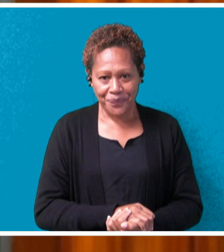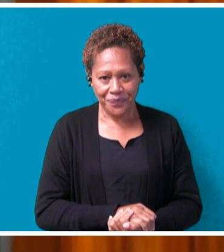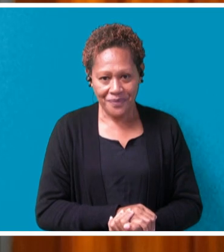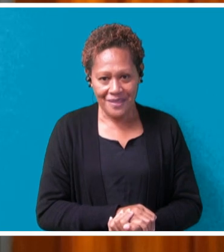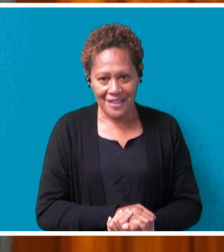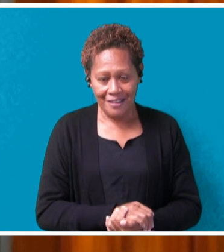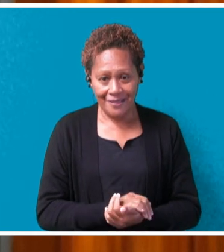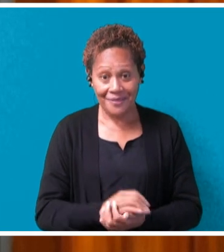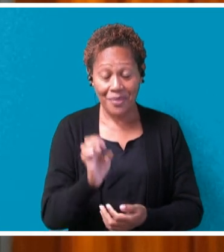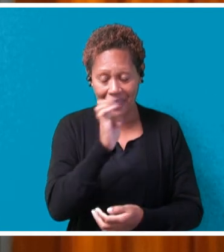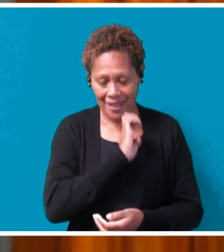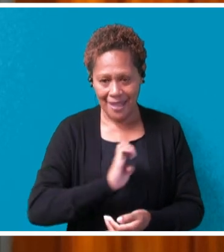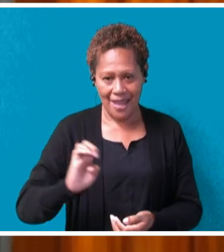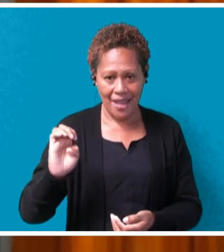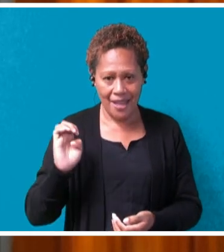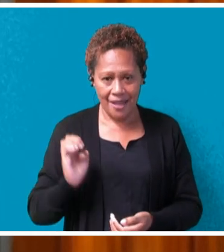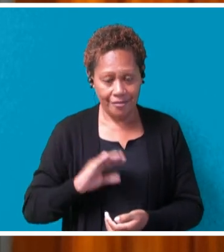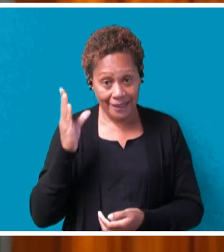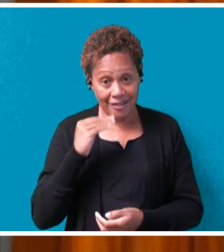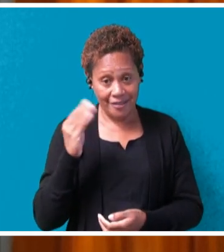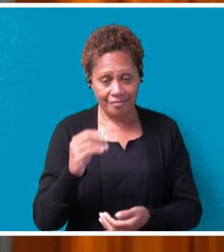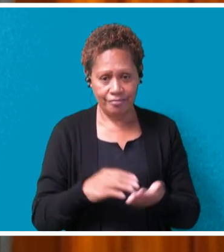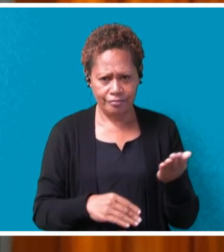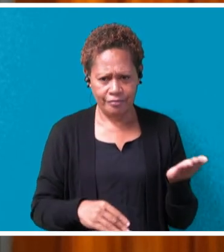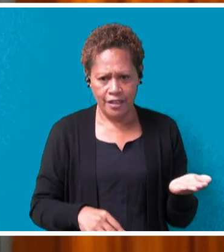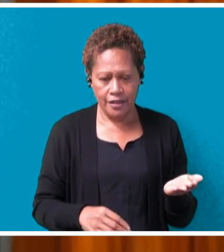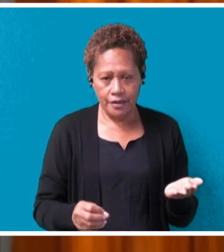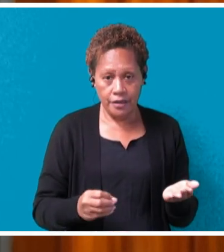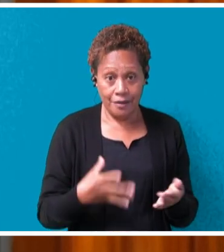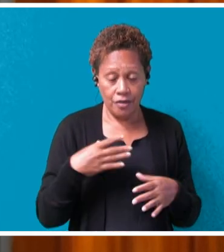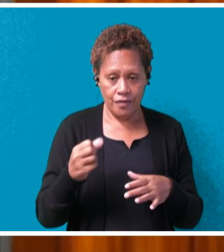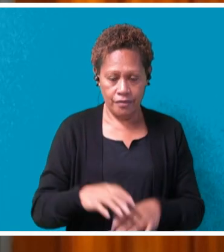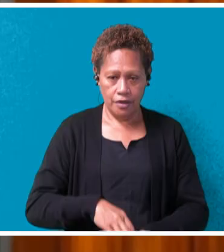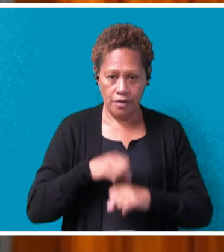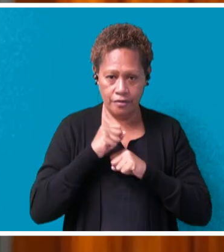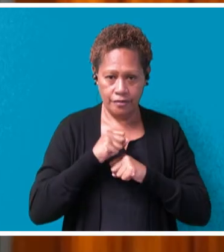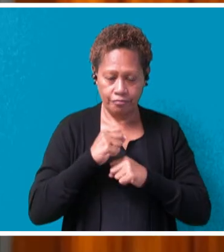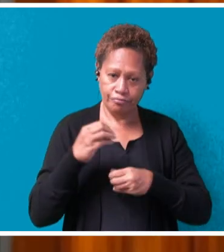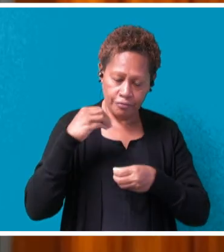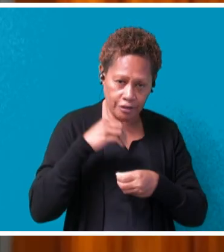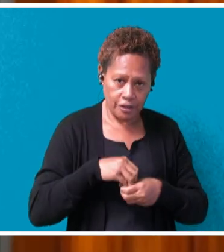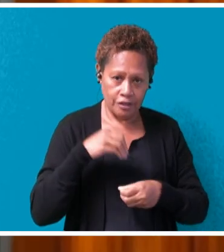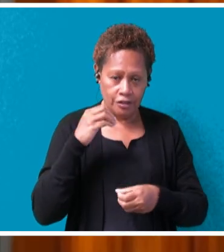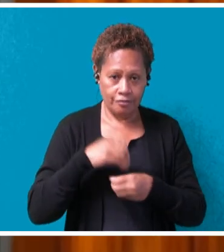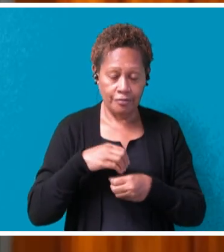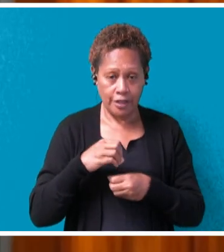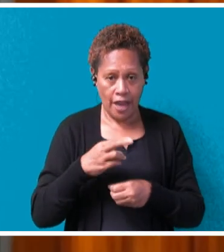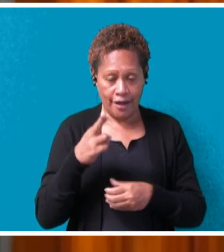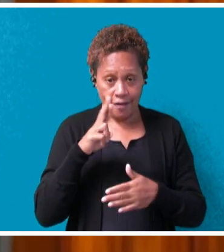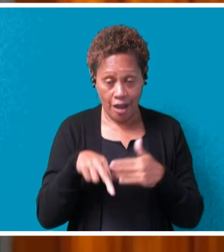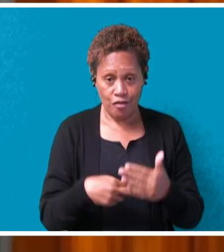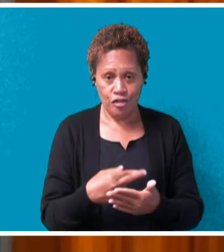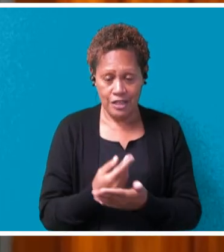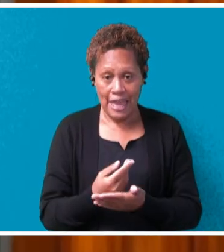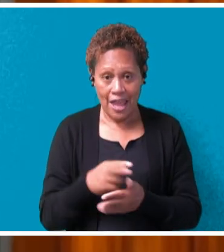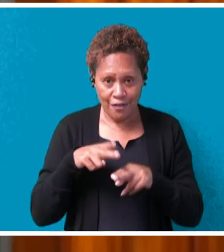His Excellency's address presents a vision for a confident, inclusive, and resilient Fiji, a nation that